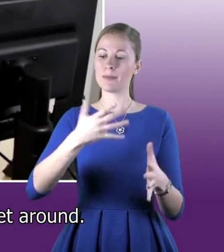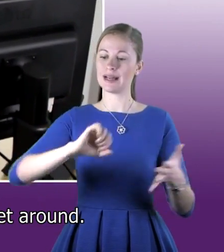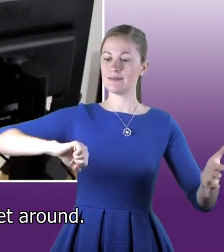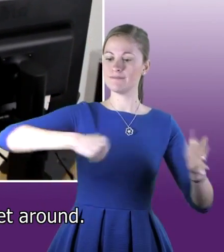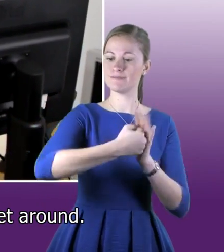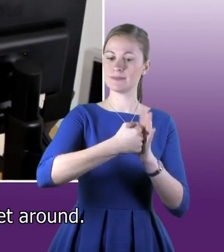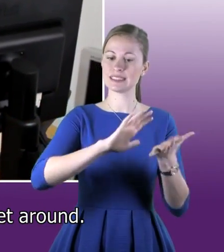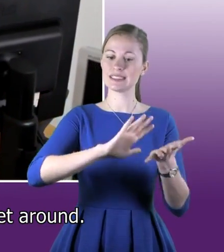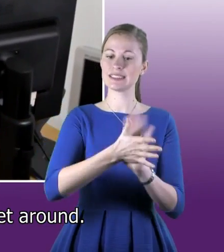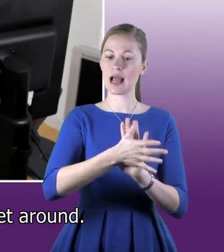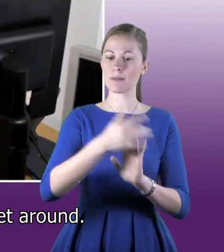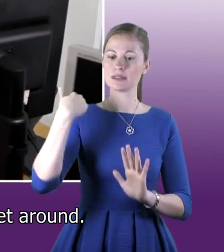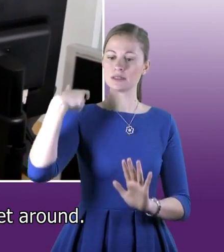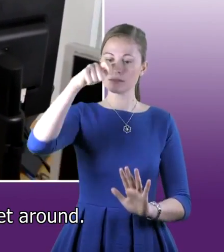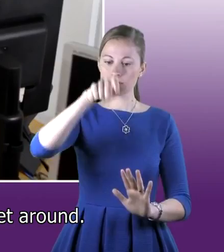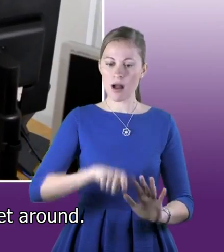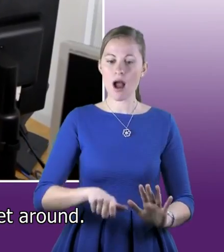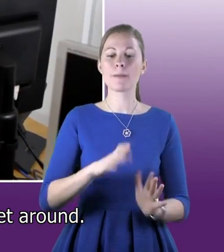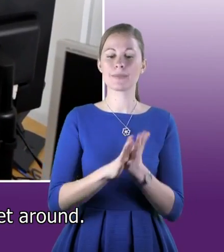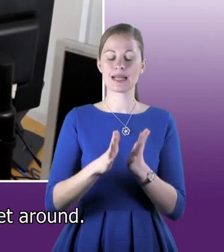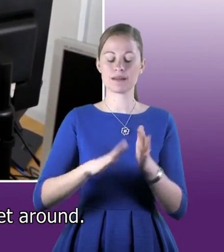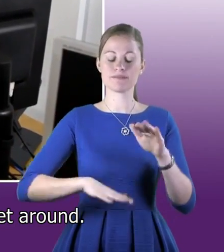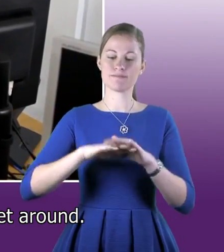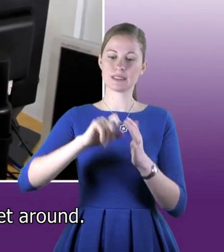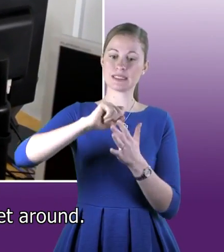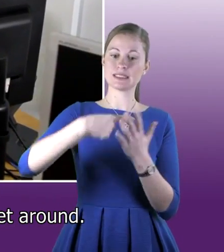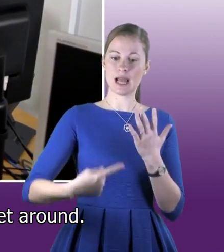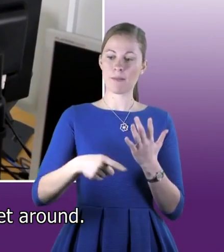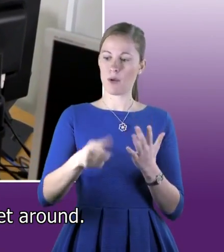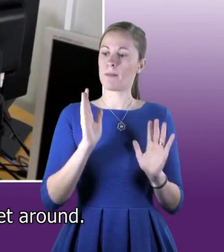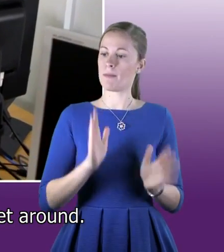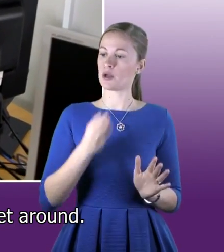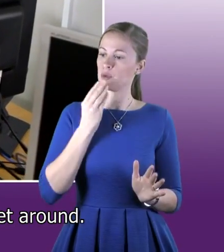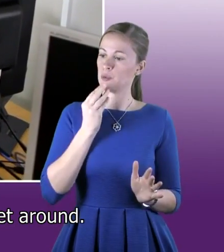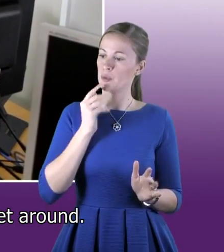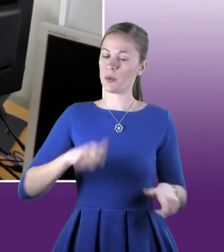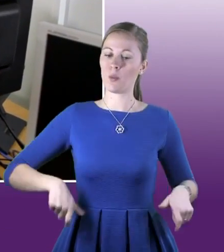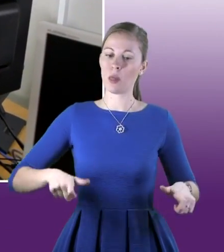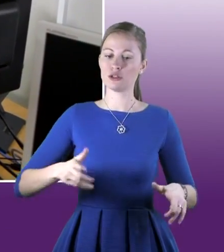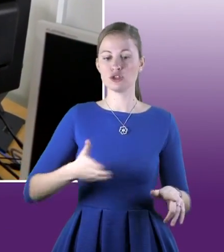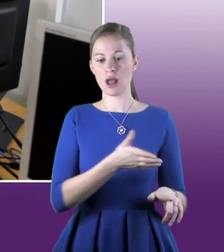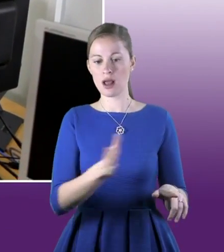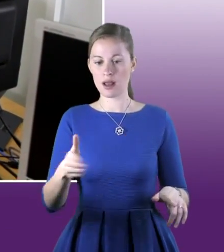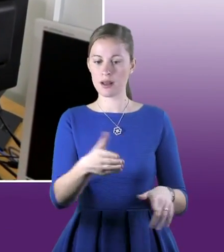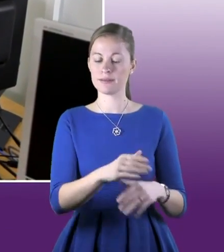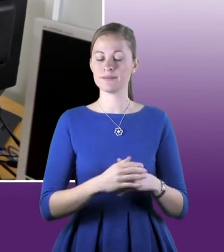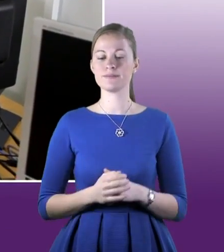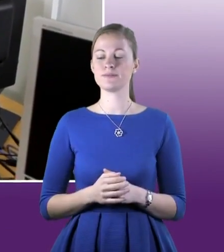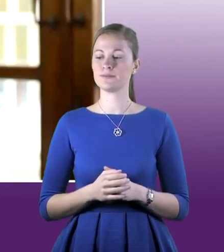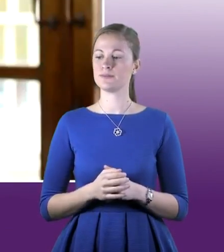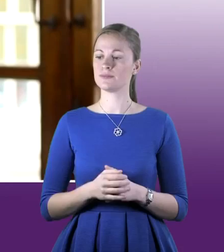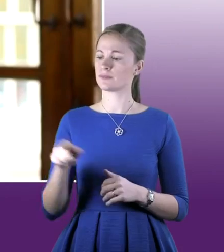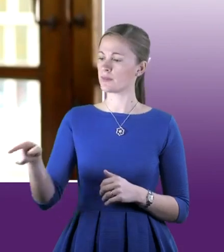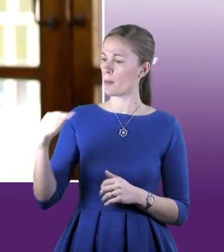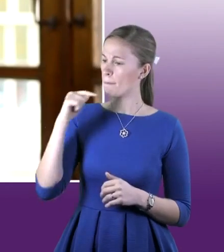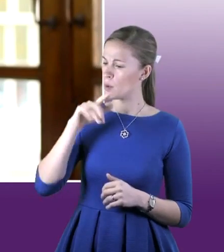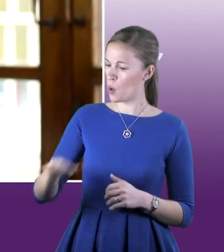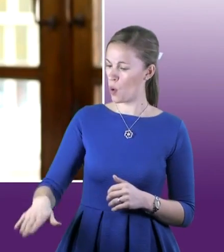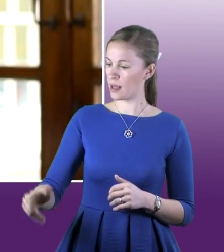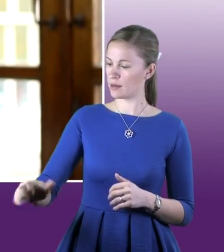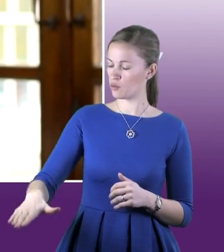cord. He is physically disabled and uses a wheelchair to get around. But as he got older,